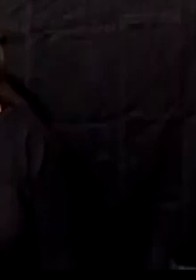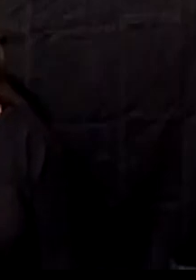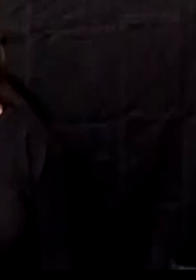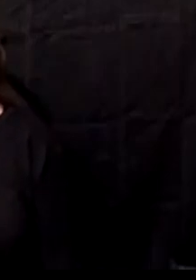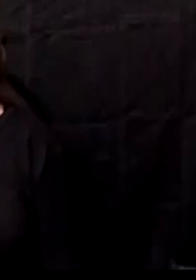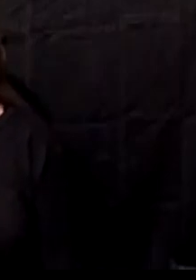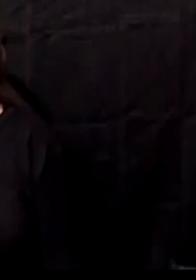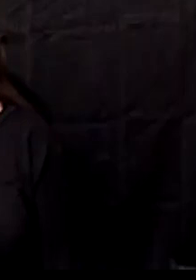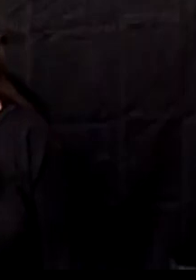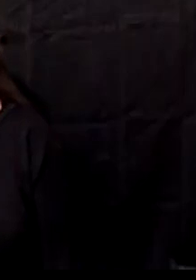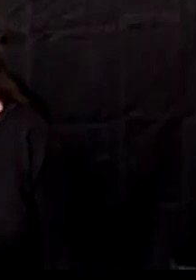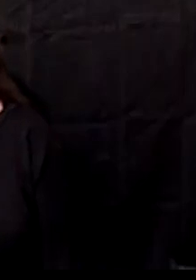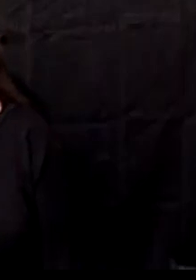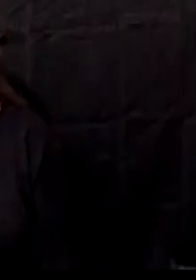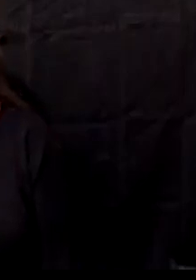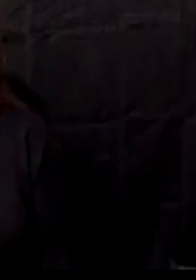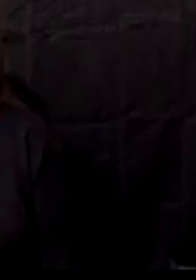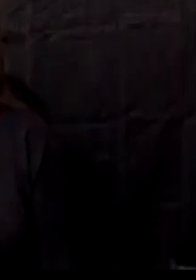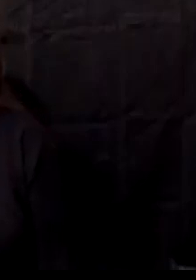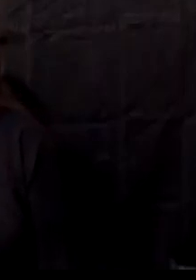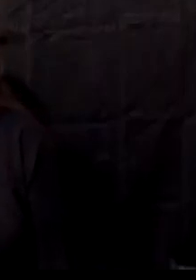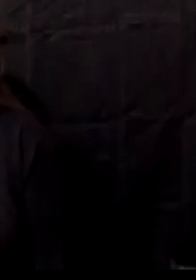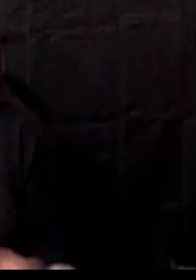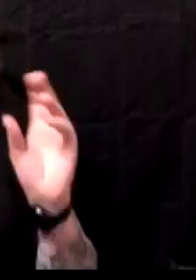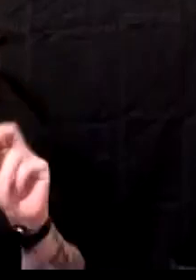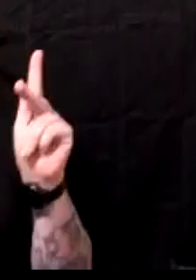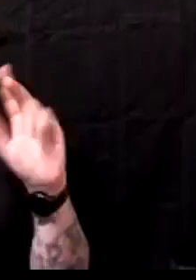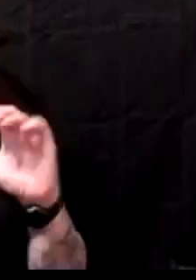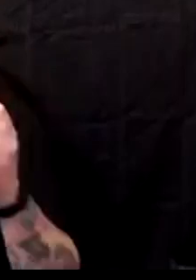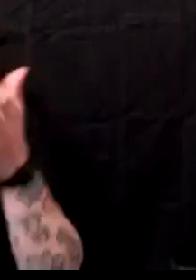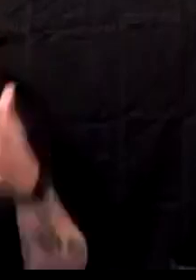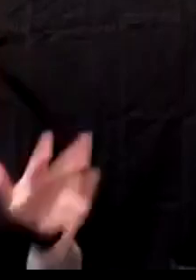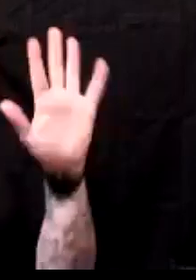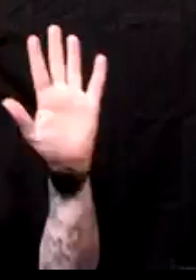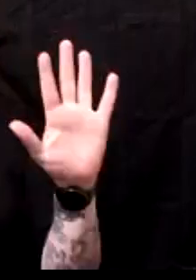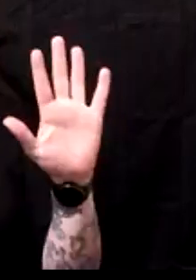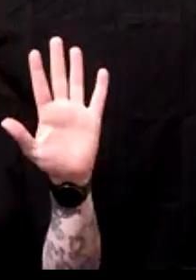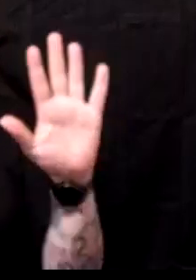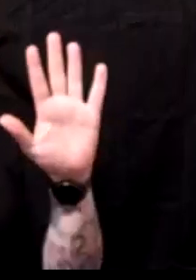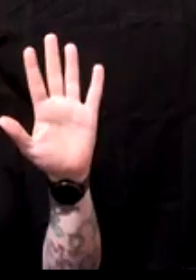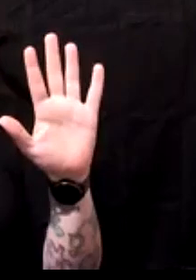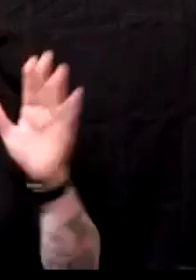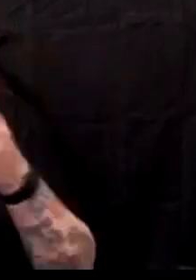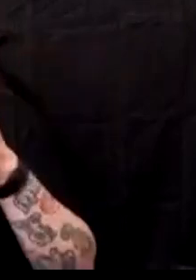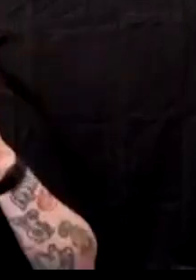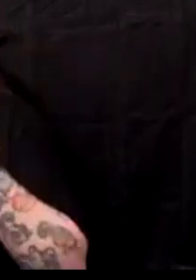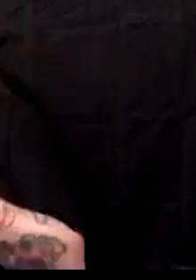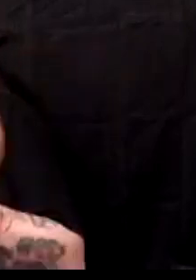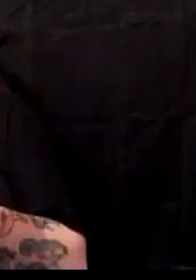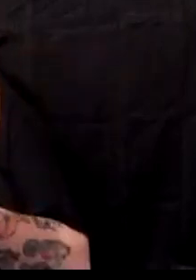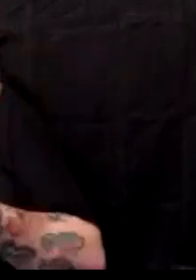Okay. All right, so that'll conclude our class for today. I'll see you back here Monday,